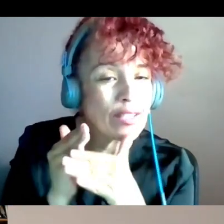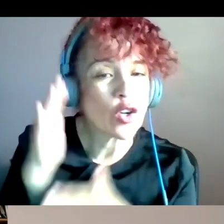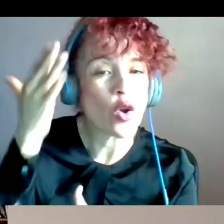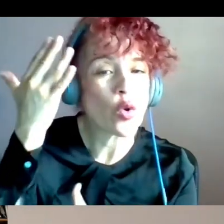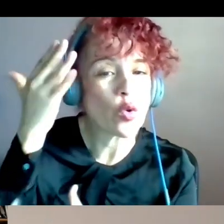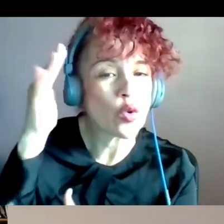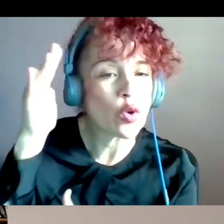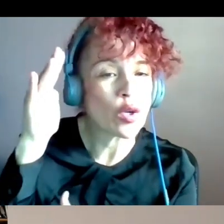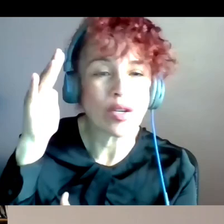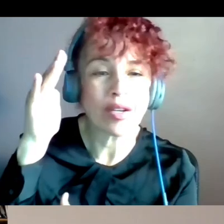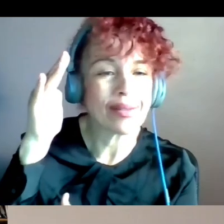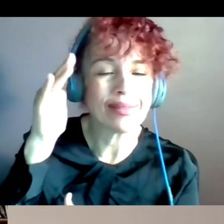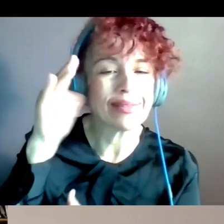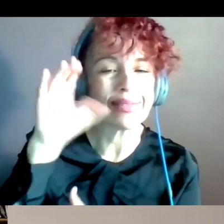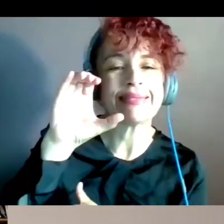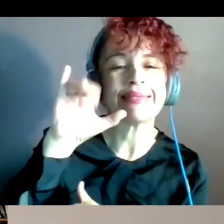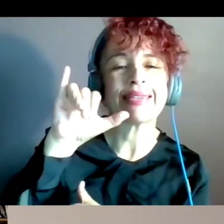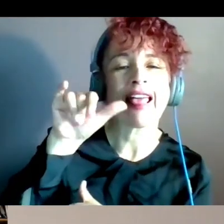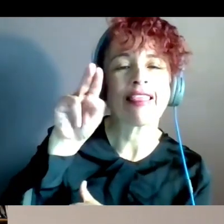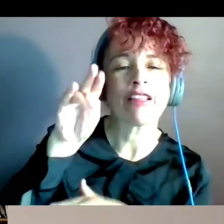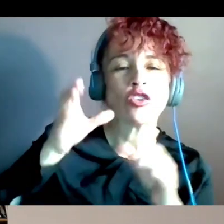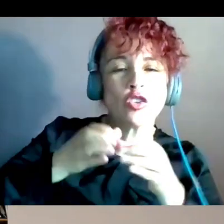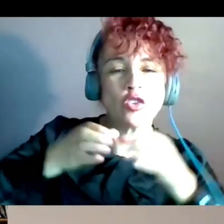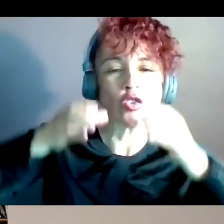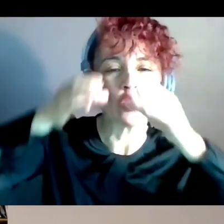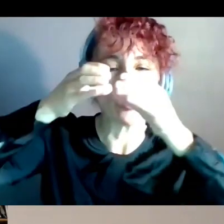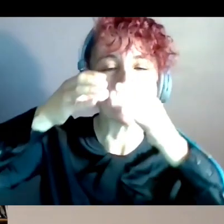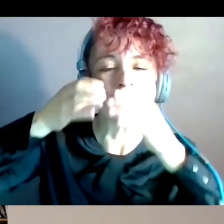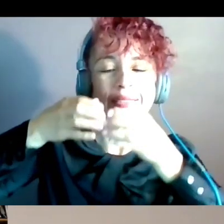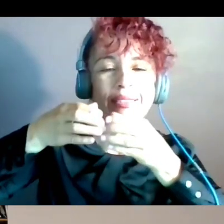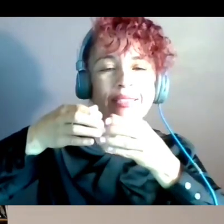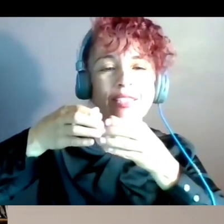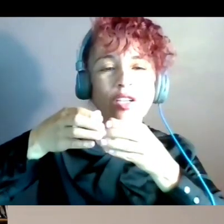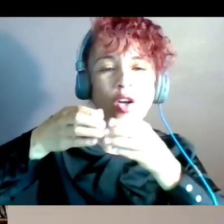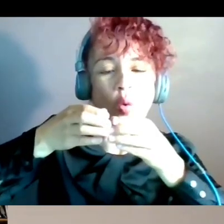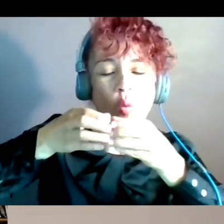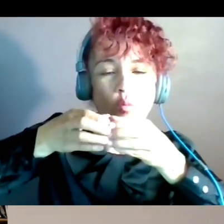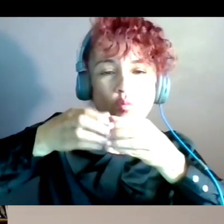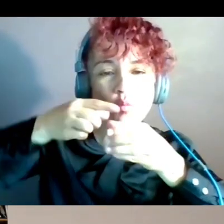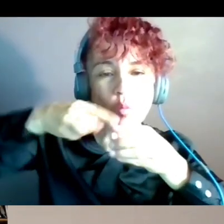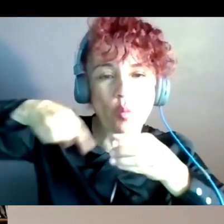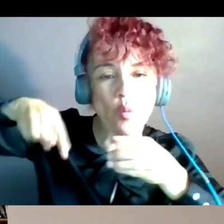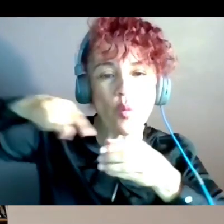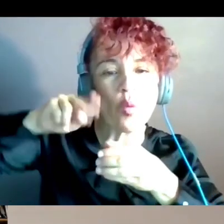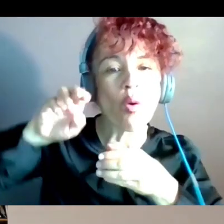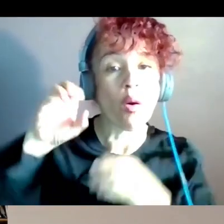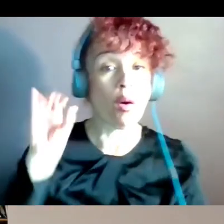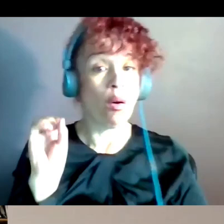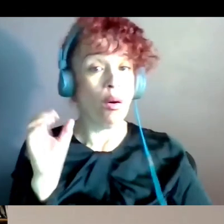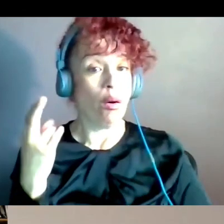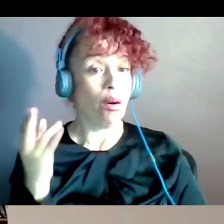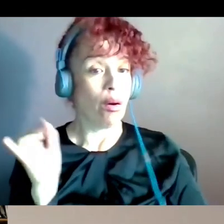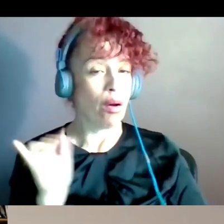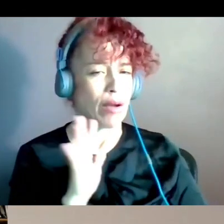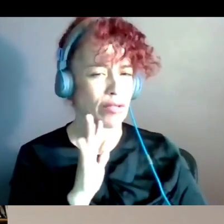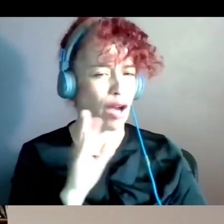is not concentric cylinders, it's concentric cones. Oh. Talk about